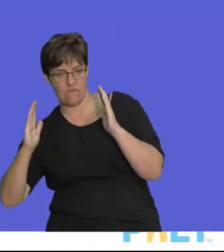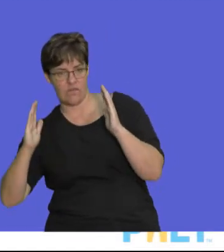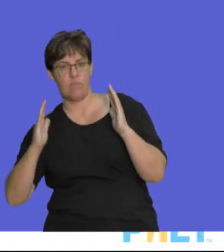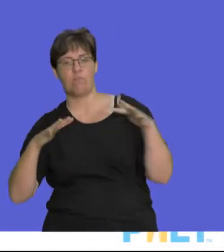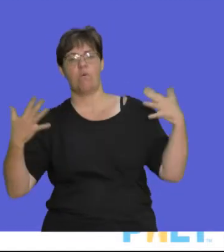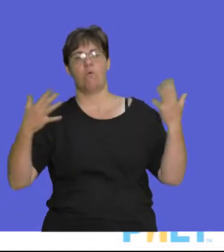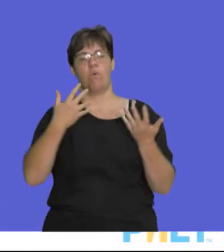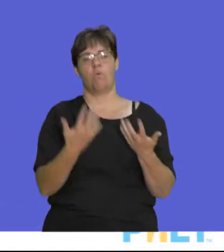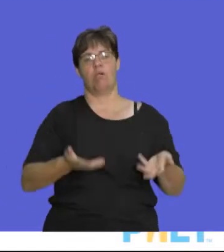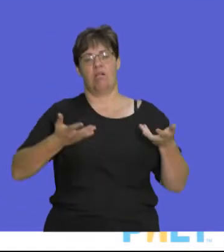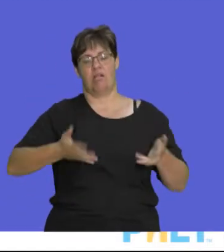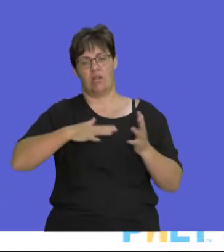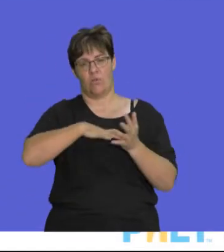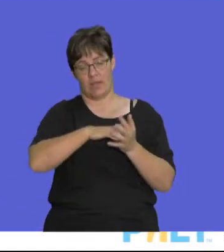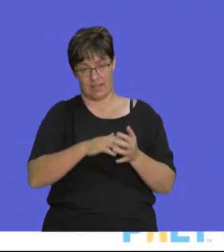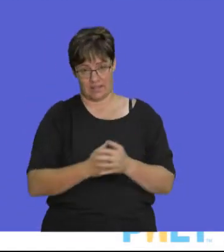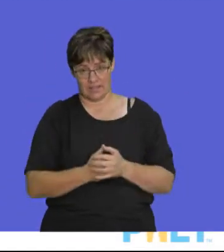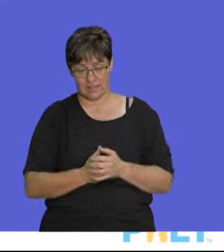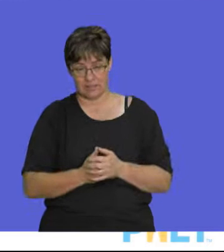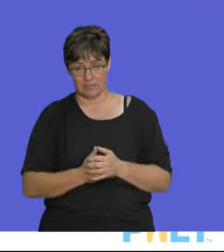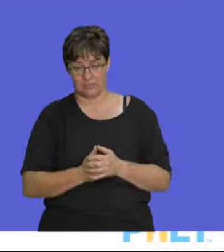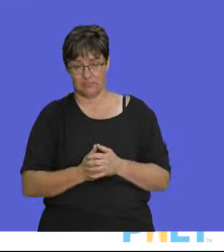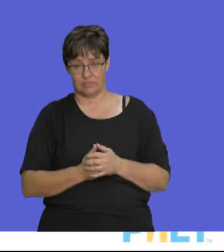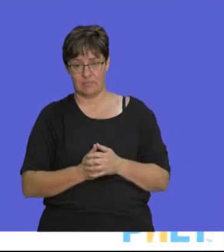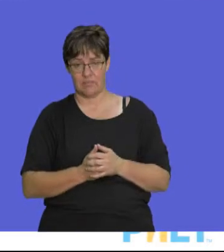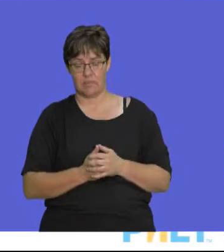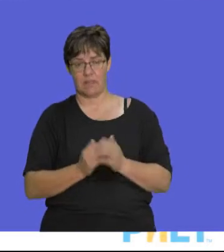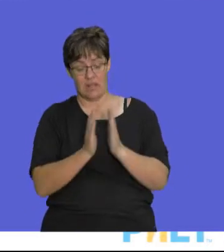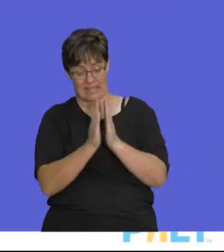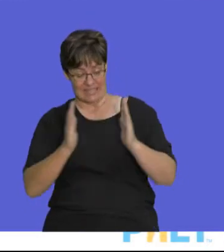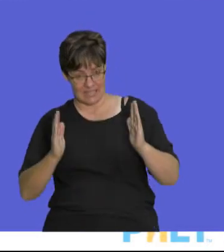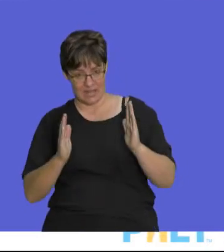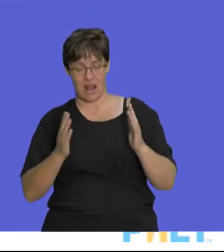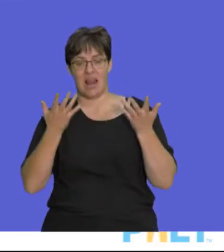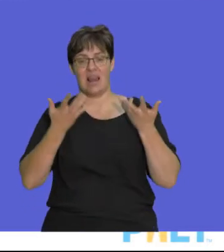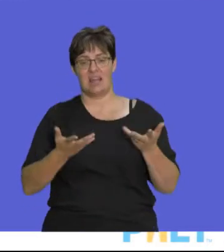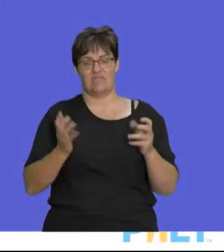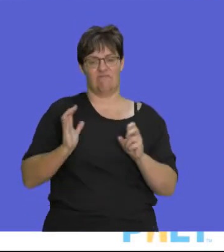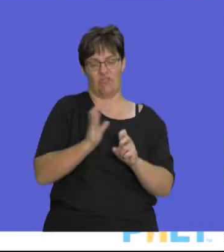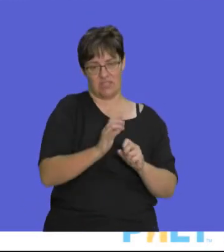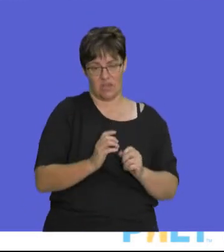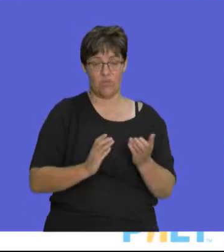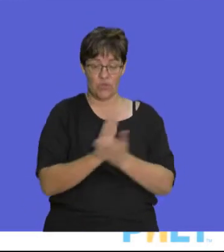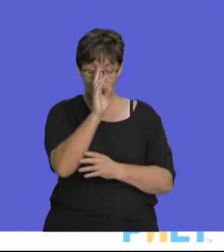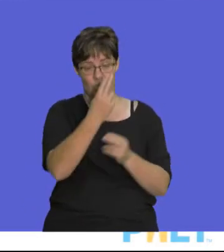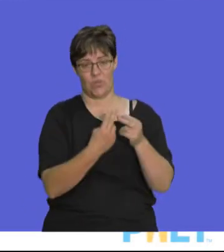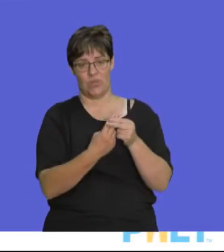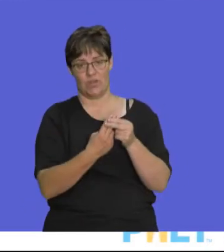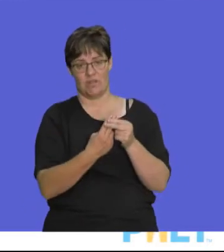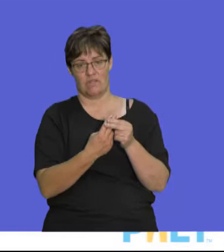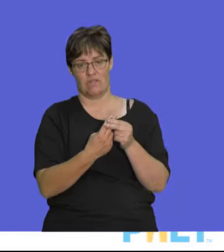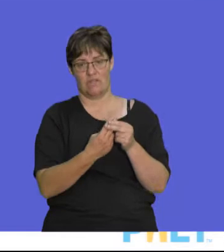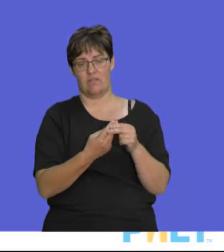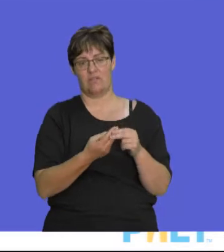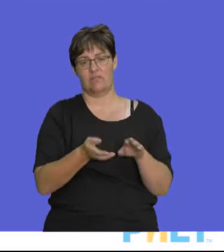The further away we move away from the charge that creates the field, the greater the distance, the lesser the force experienced by